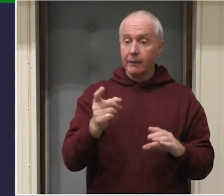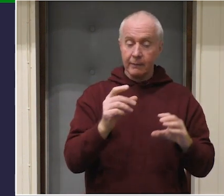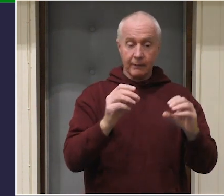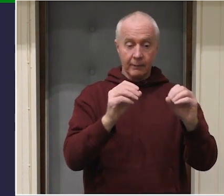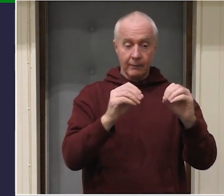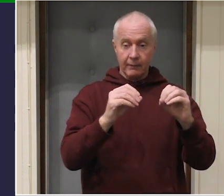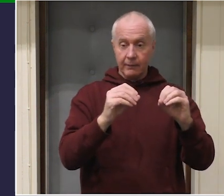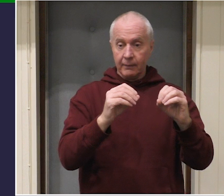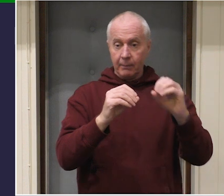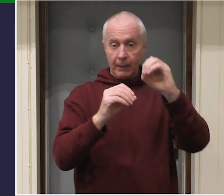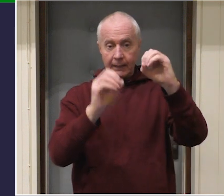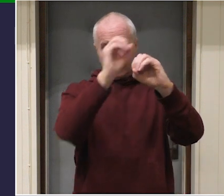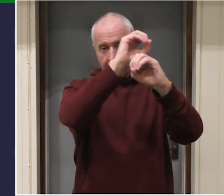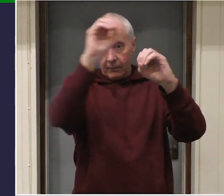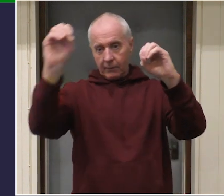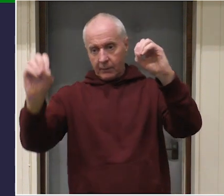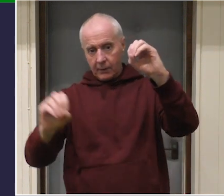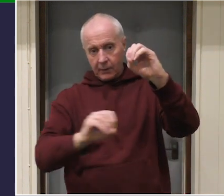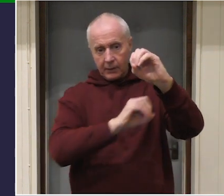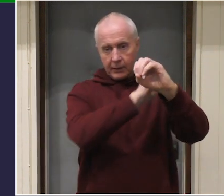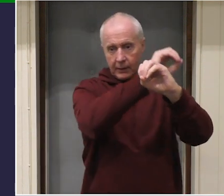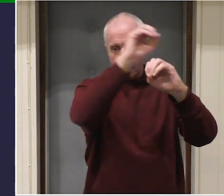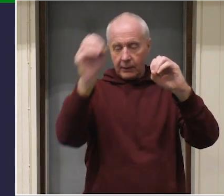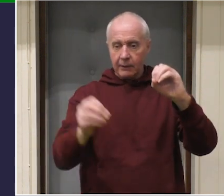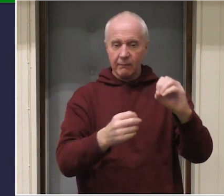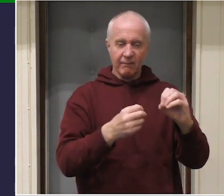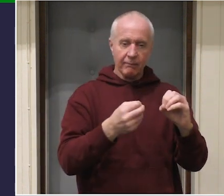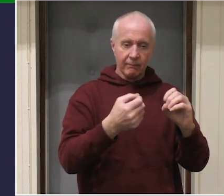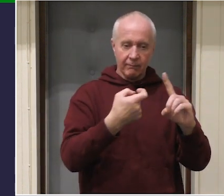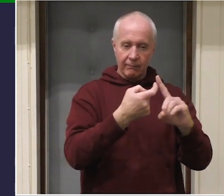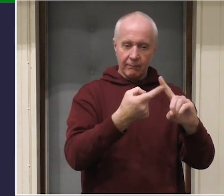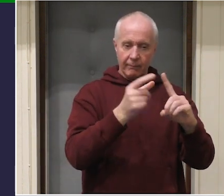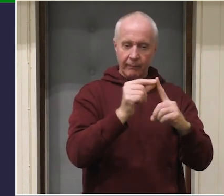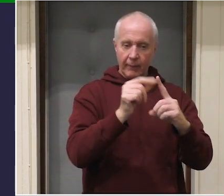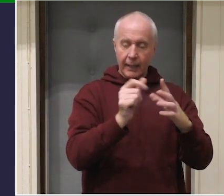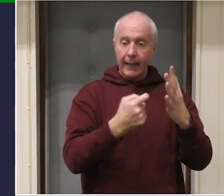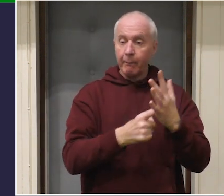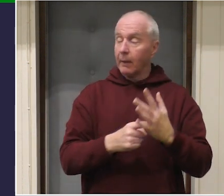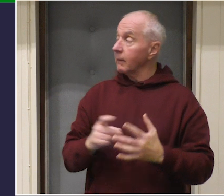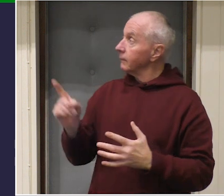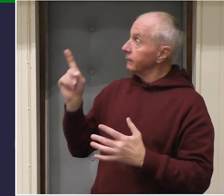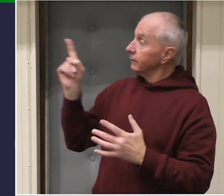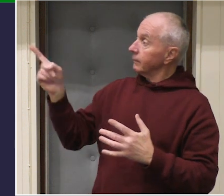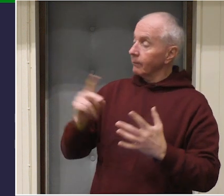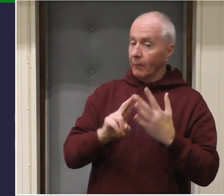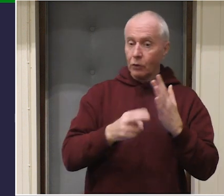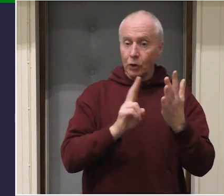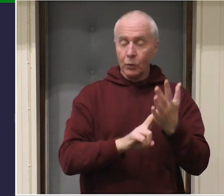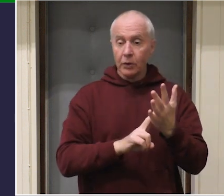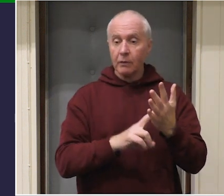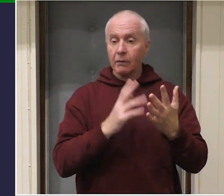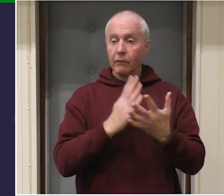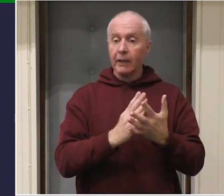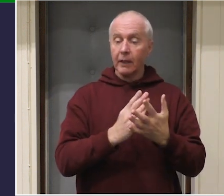follow the orbits that Kepler set. It's because of Newton's idea of gravity. Now that's only an approximation. Relativity kind of killed that,